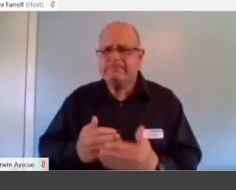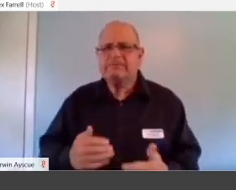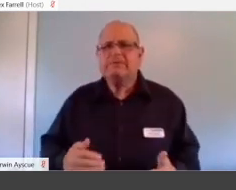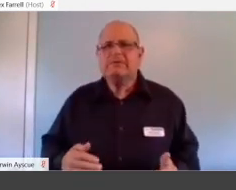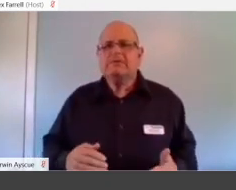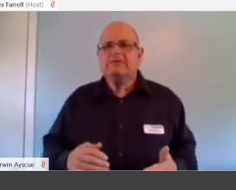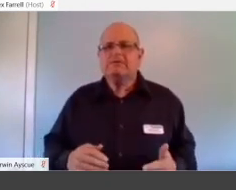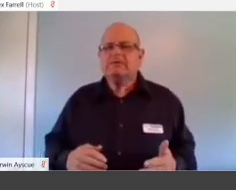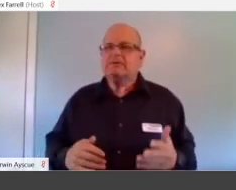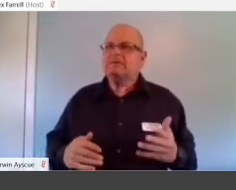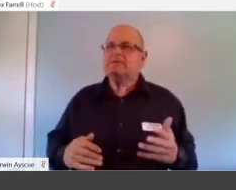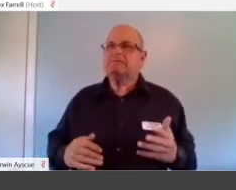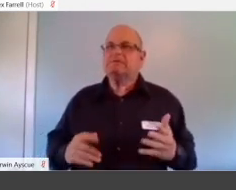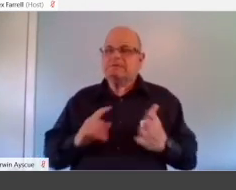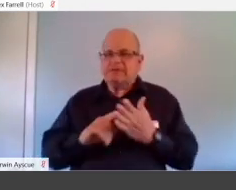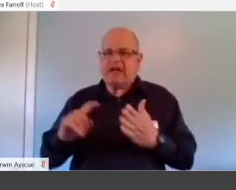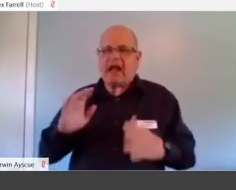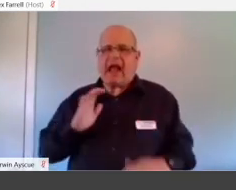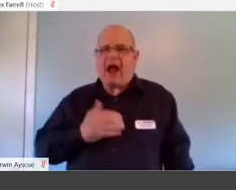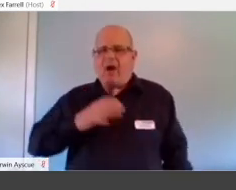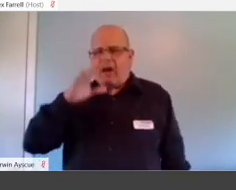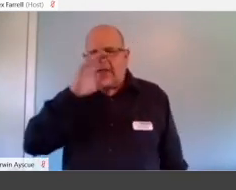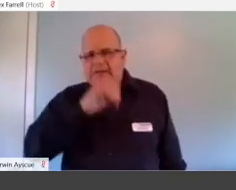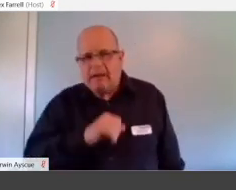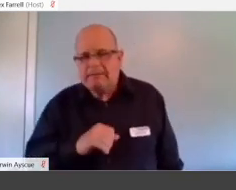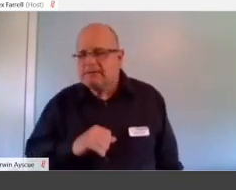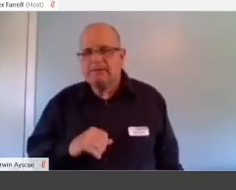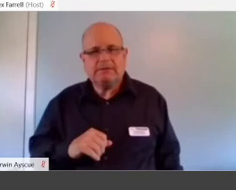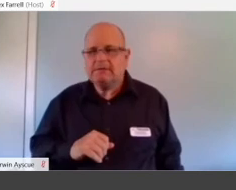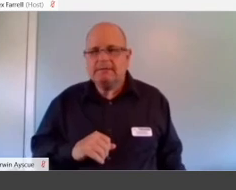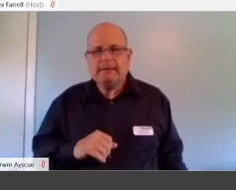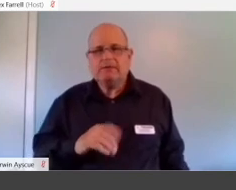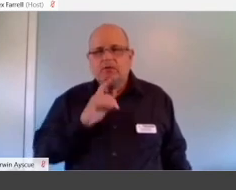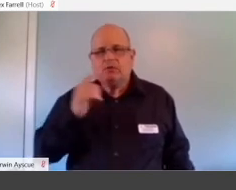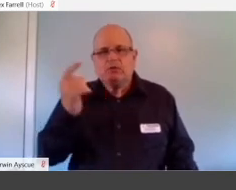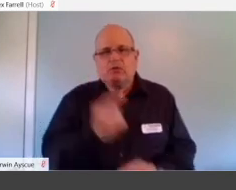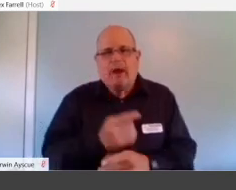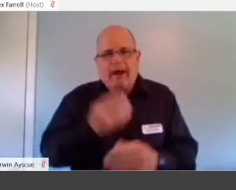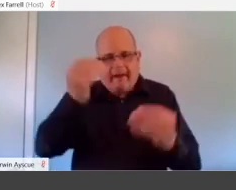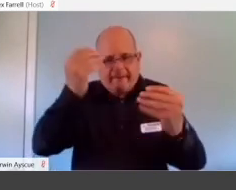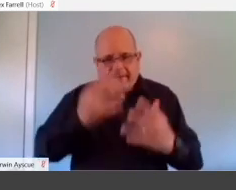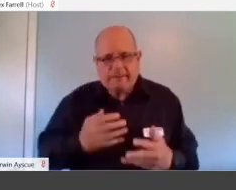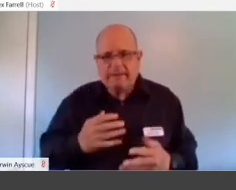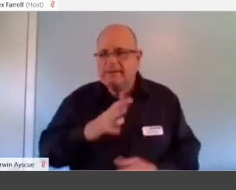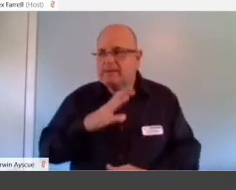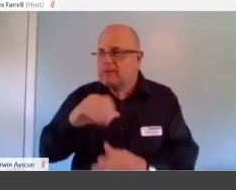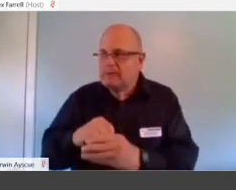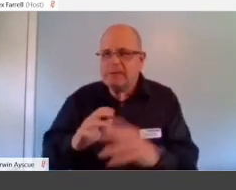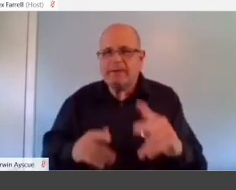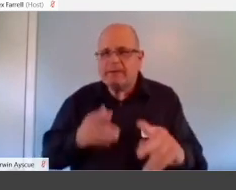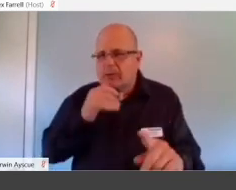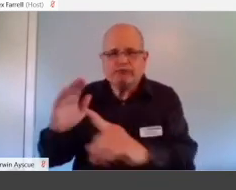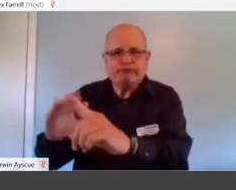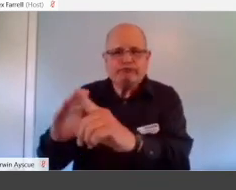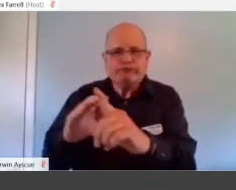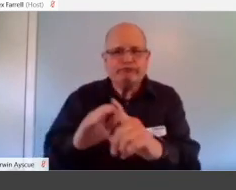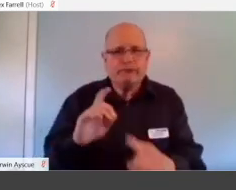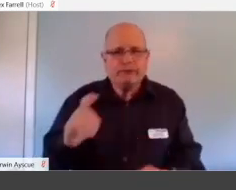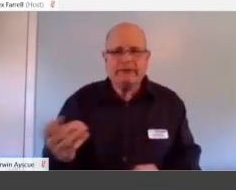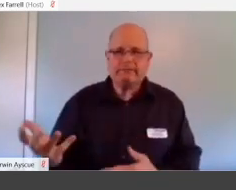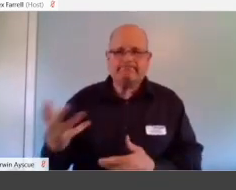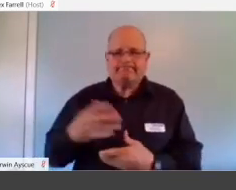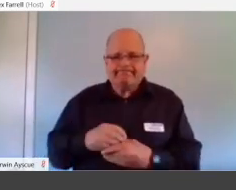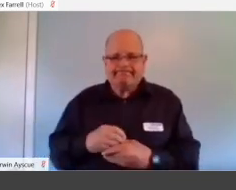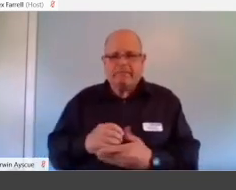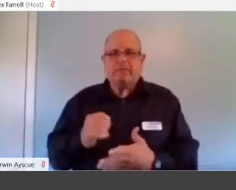to check biases, to bring in other people, to bring in the voices we need to hear, to do the usability testing we